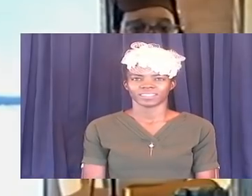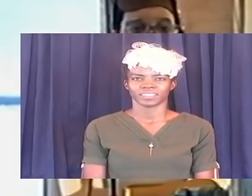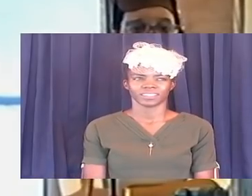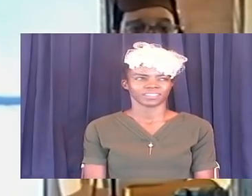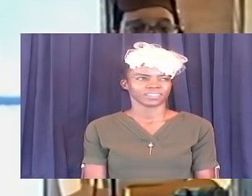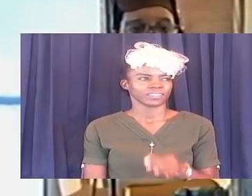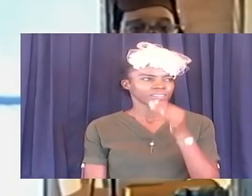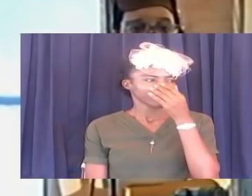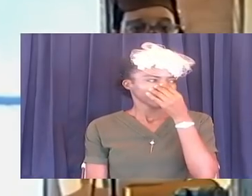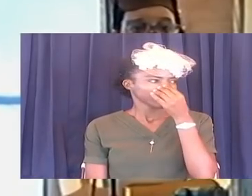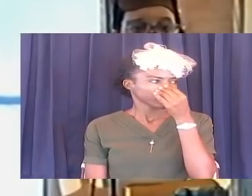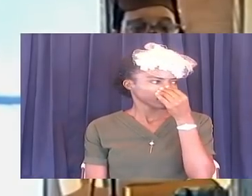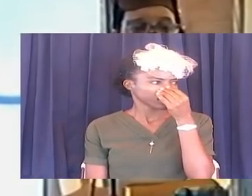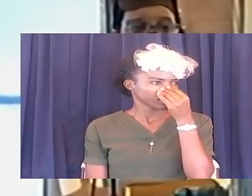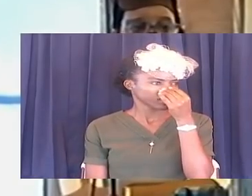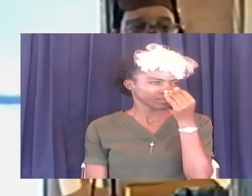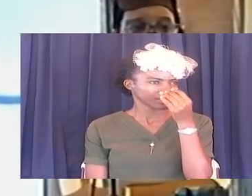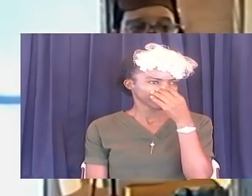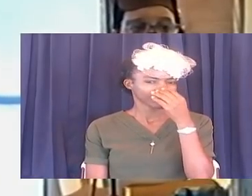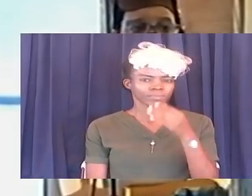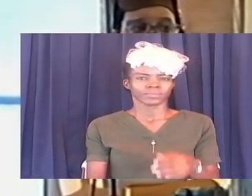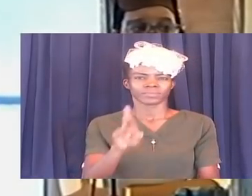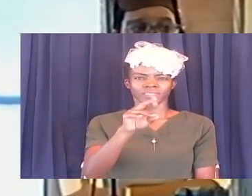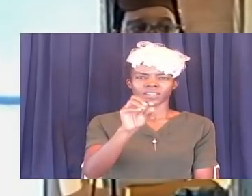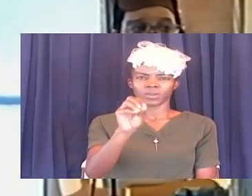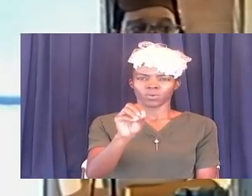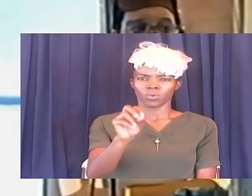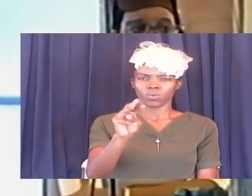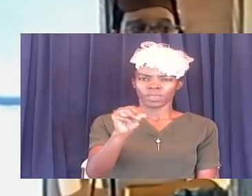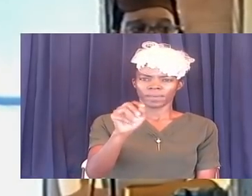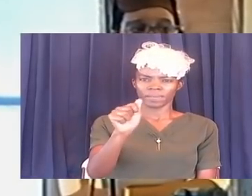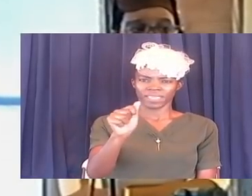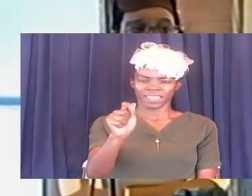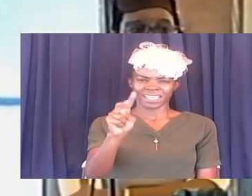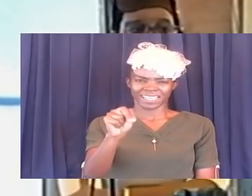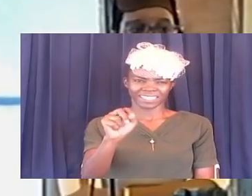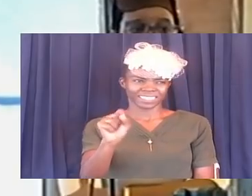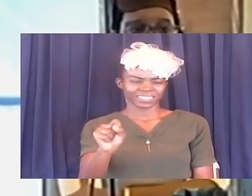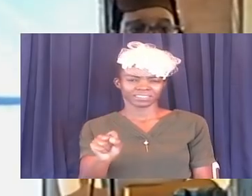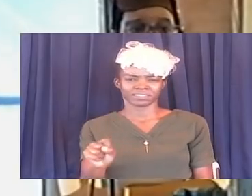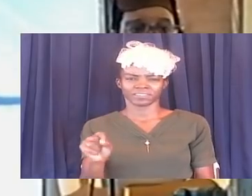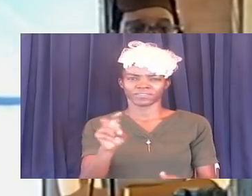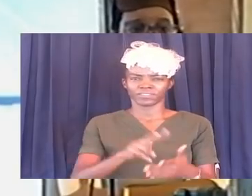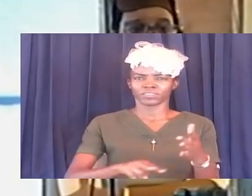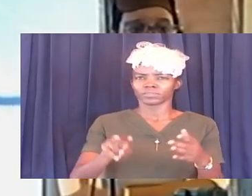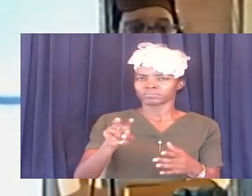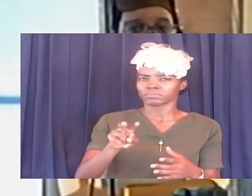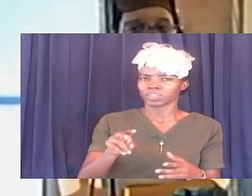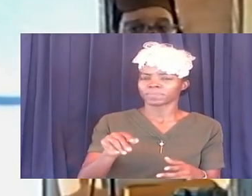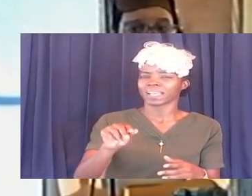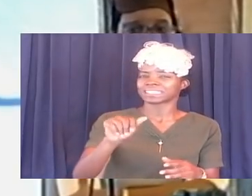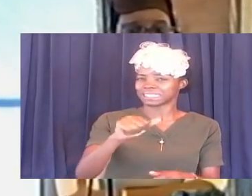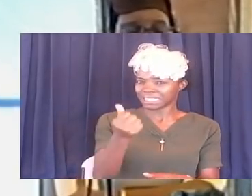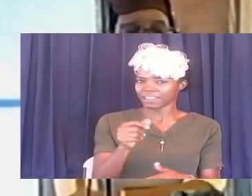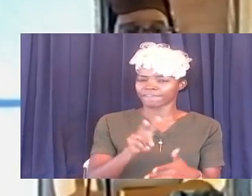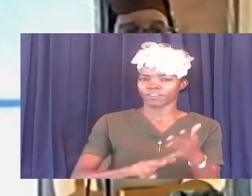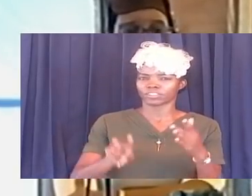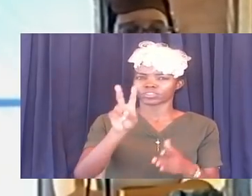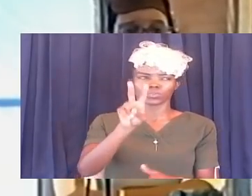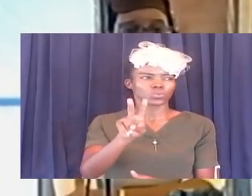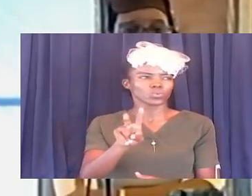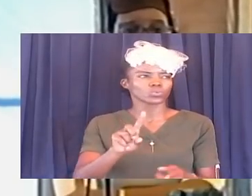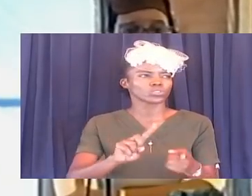Hallelujah. In Romans chapter 10, verse 2 to 4, It says that they have the zeal of